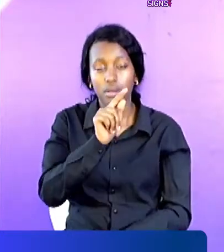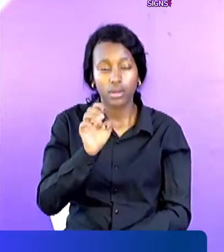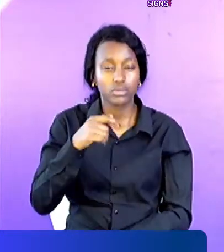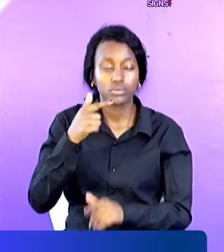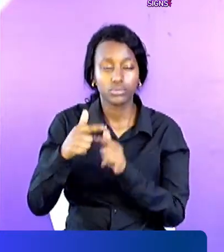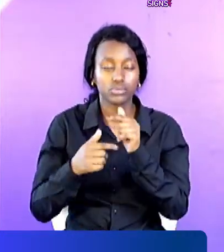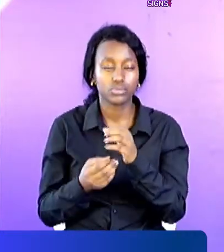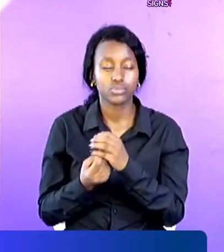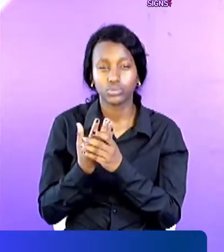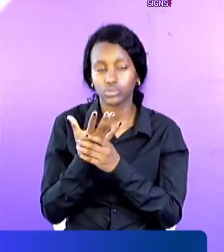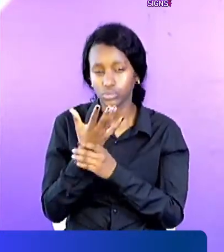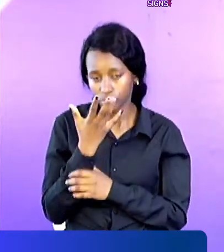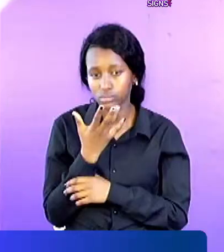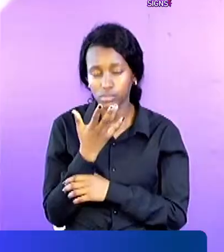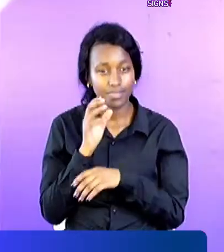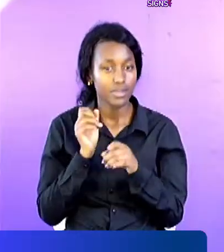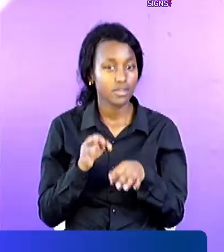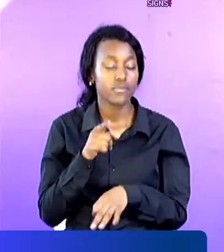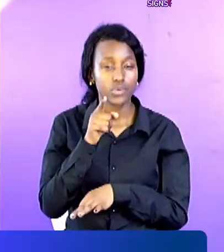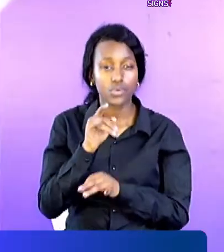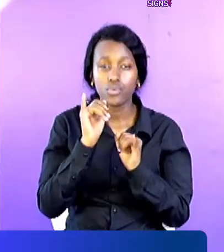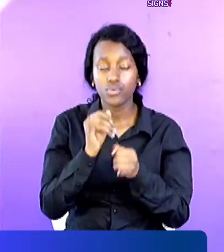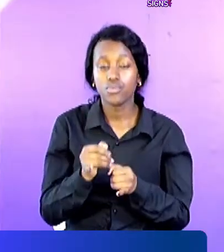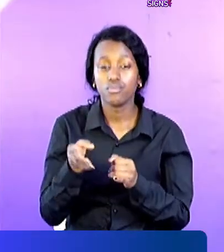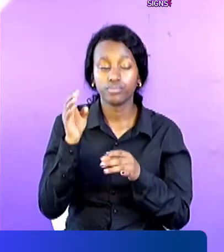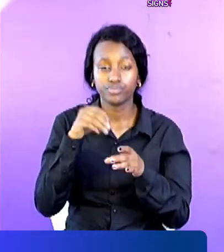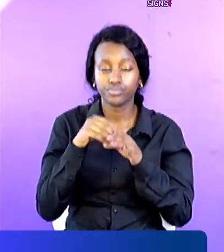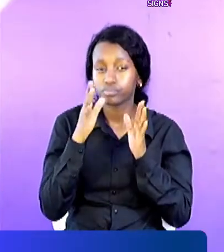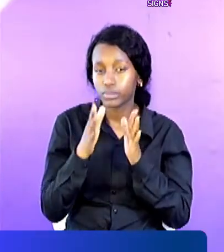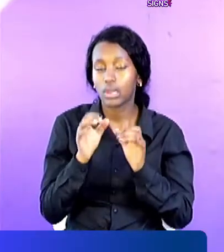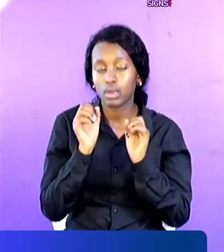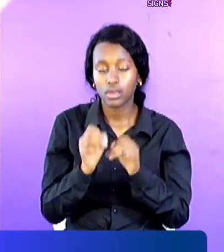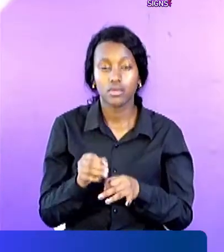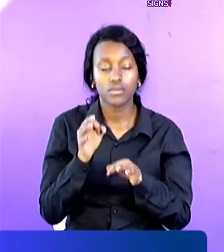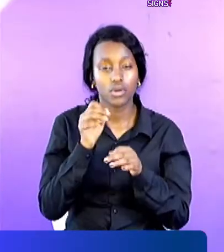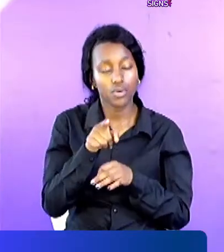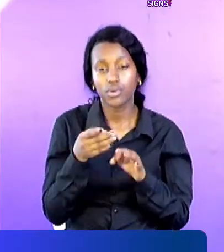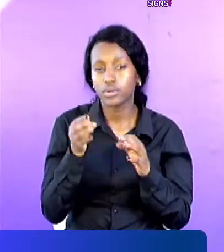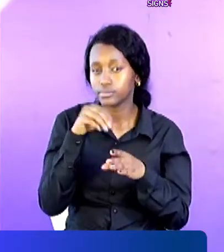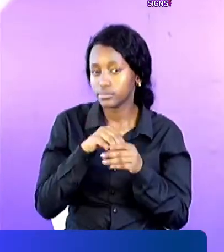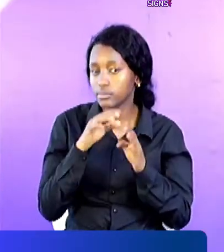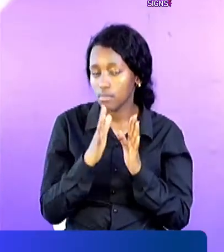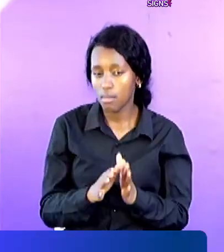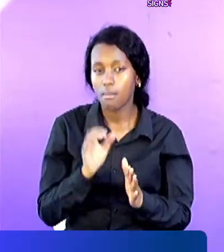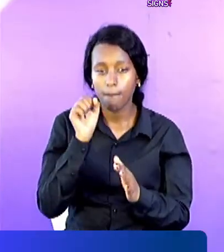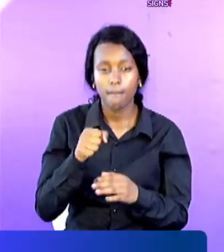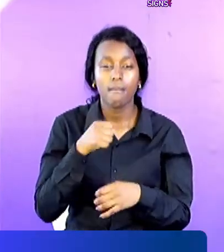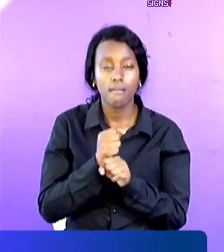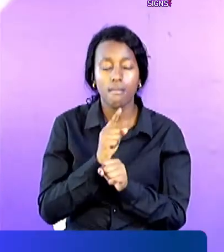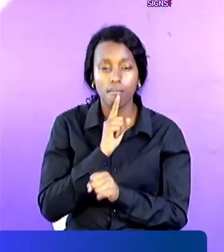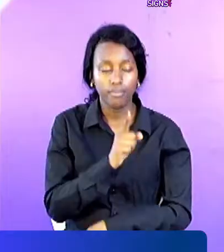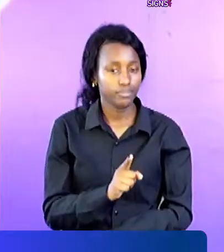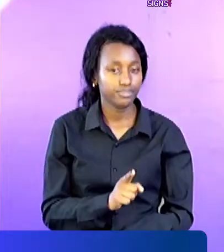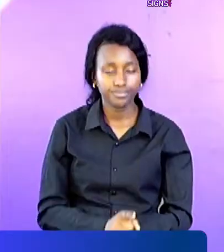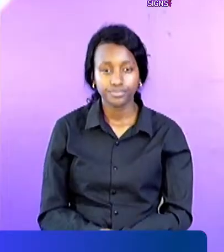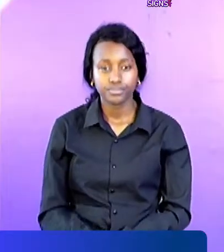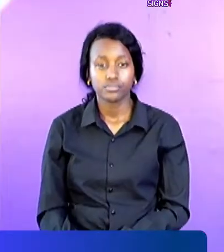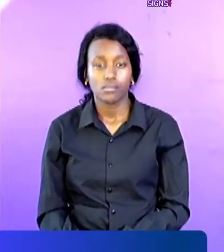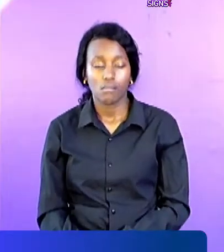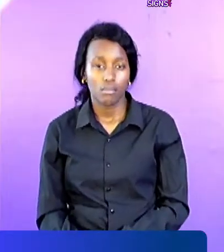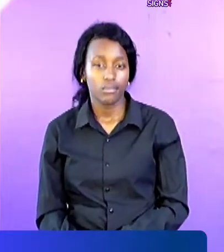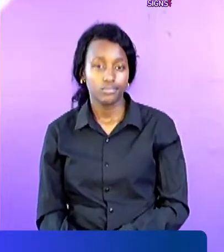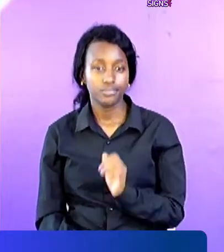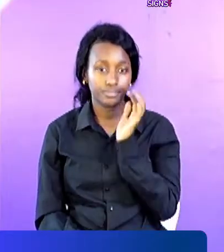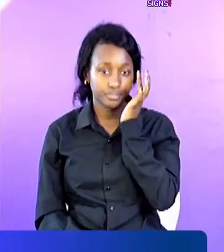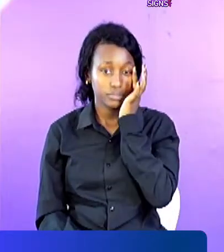advice, especially as a retail investor, if you're going to buy a bond, make sure, because you're not an expert in looking at where interest rates are all